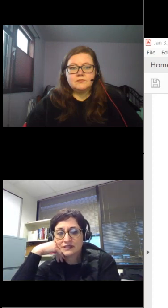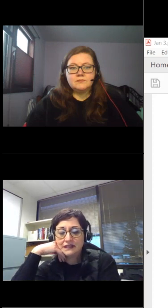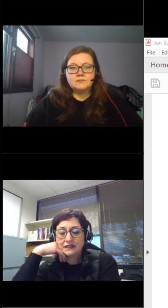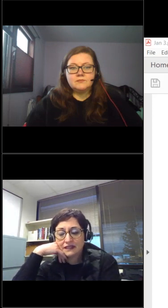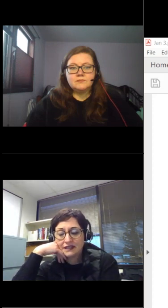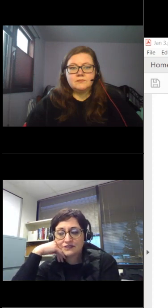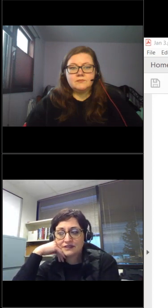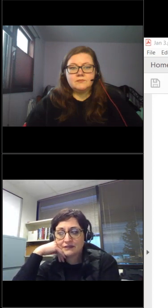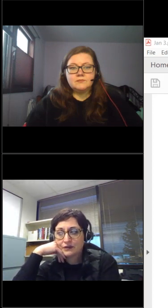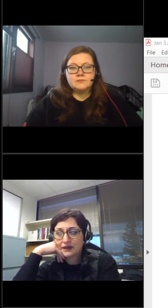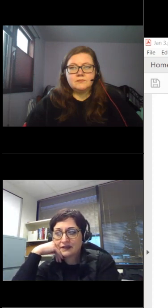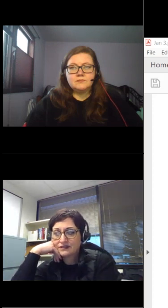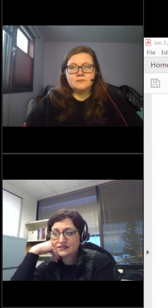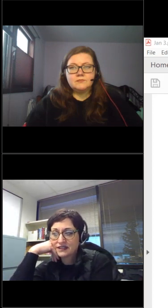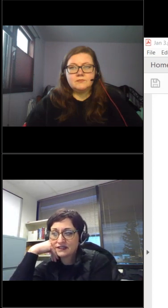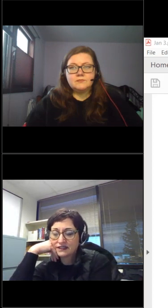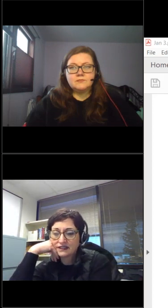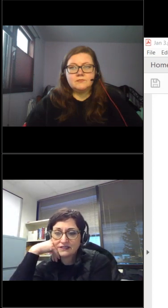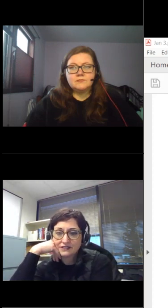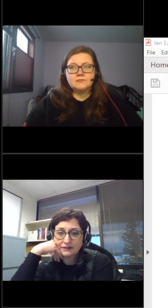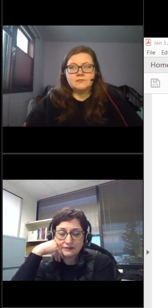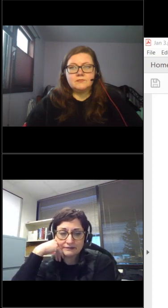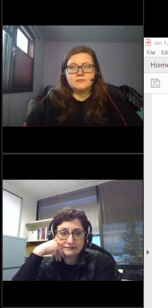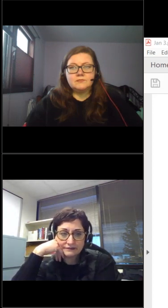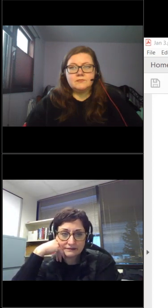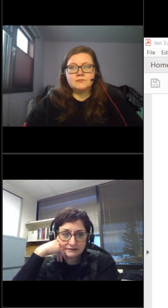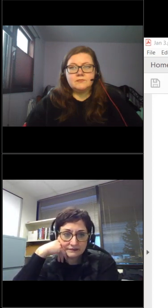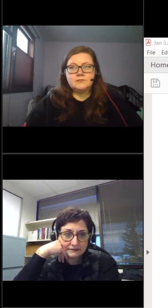notes? Clients are not required to sign the case note.